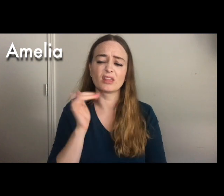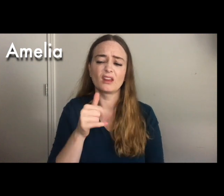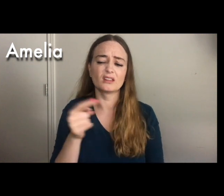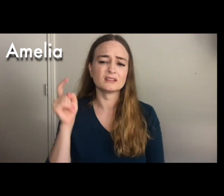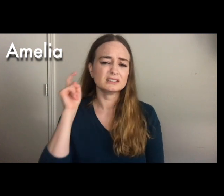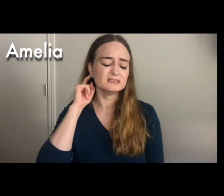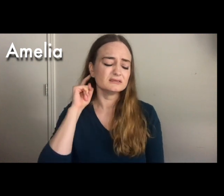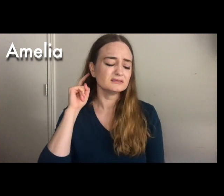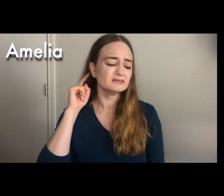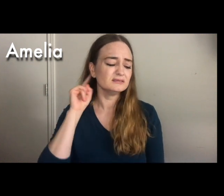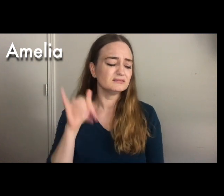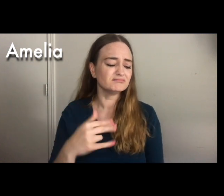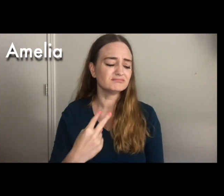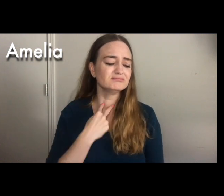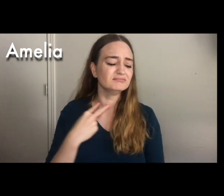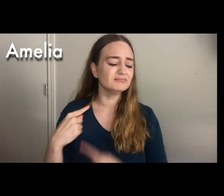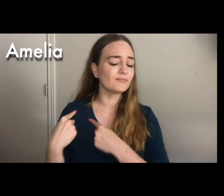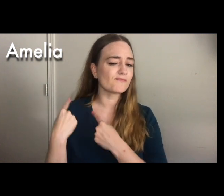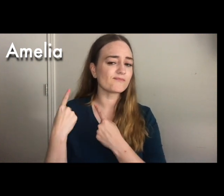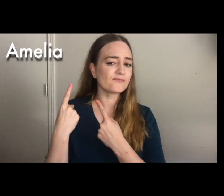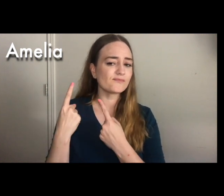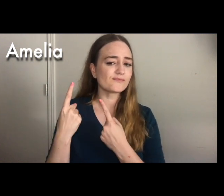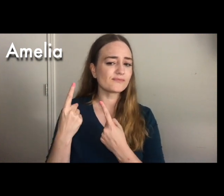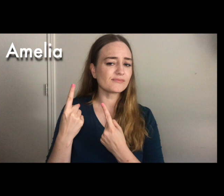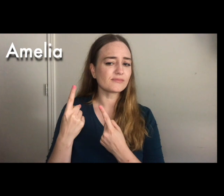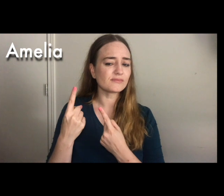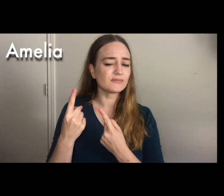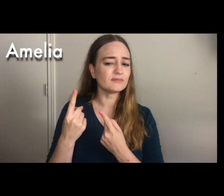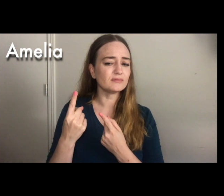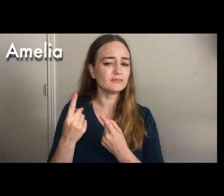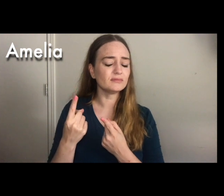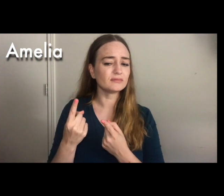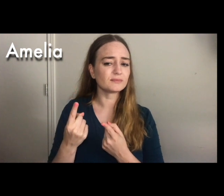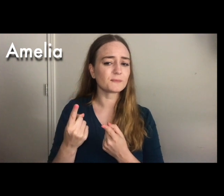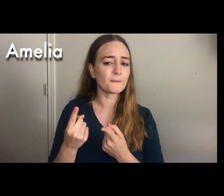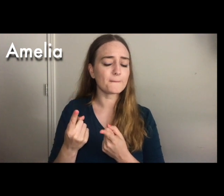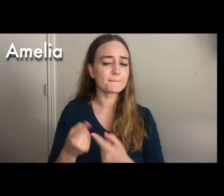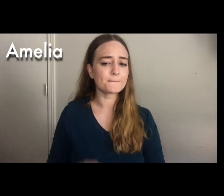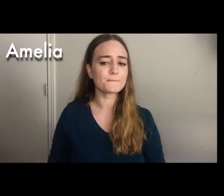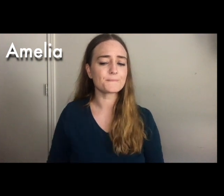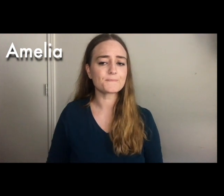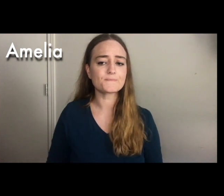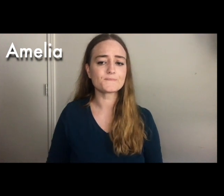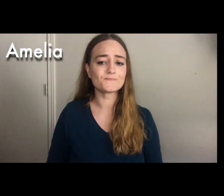I'm frightened of the red that's hiding in my head.